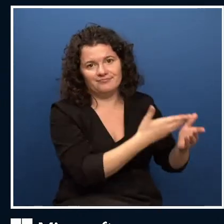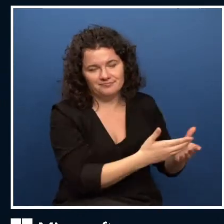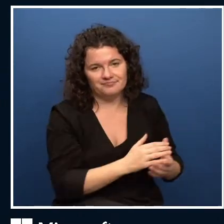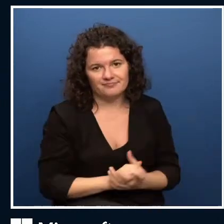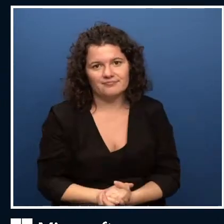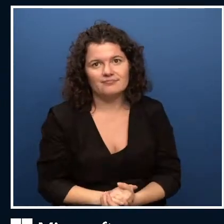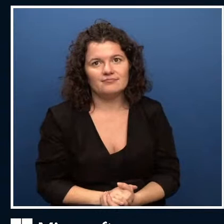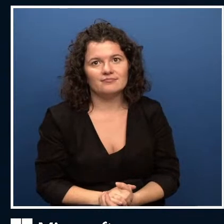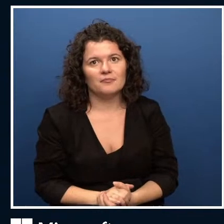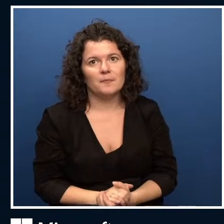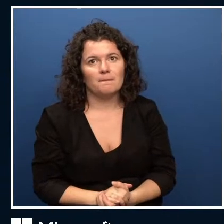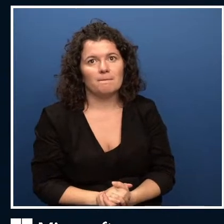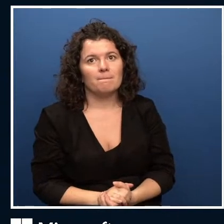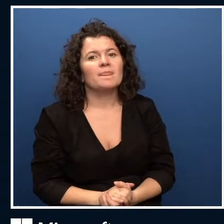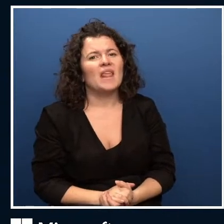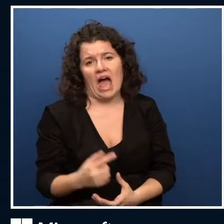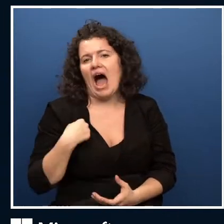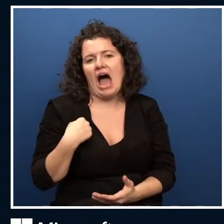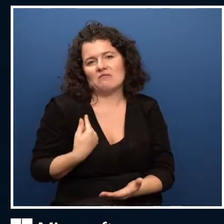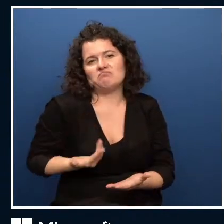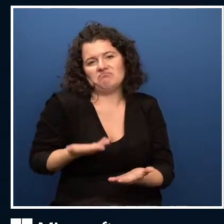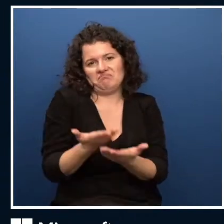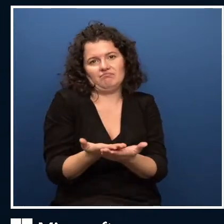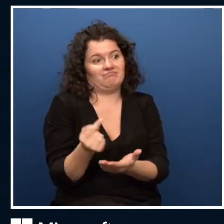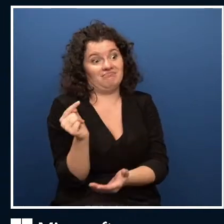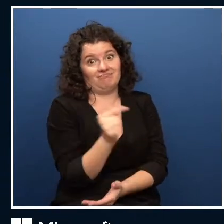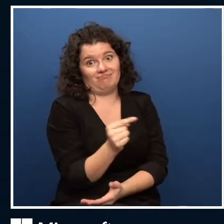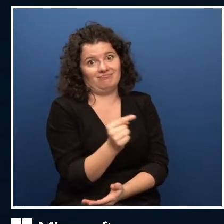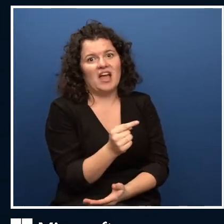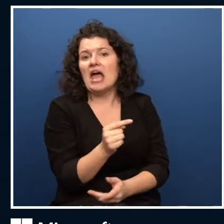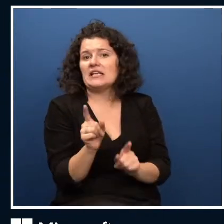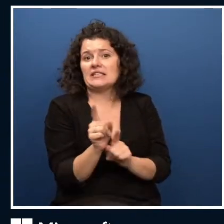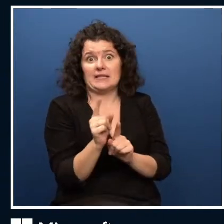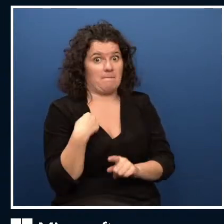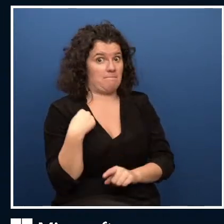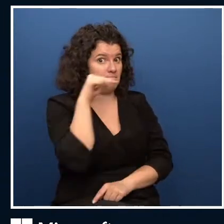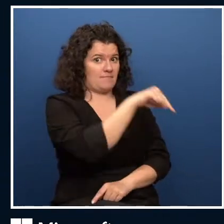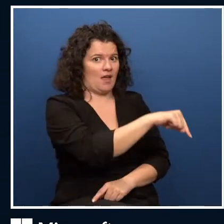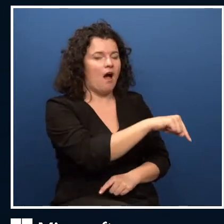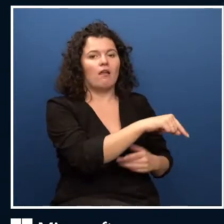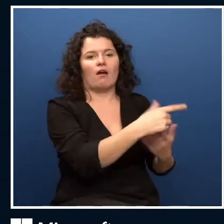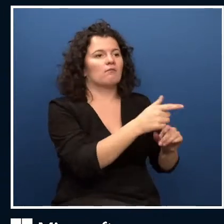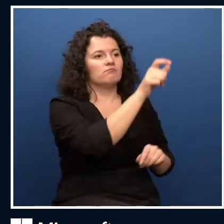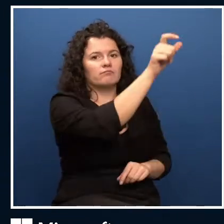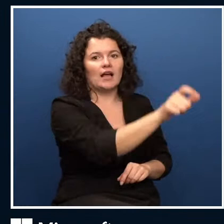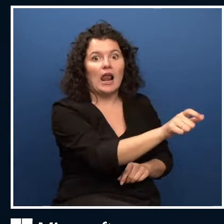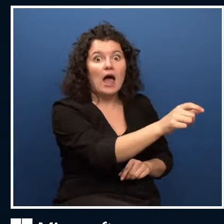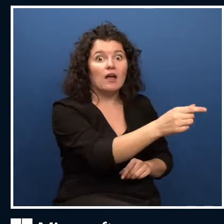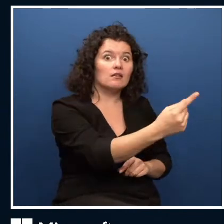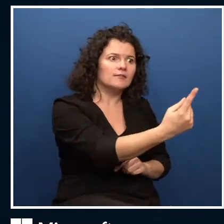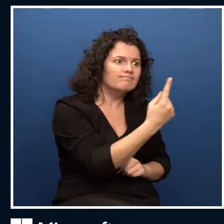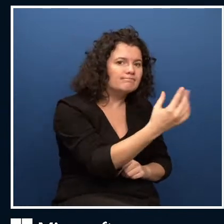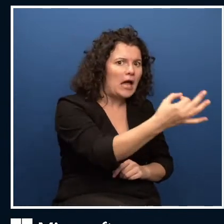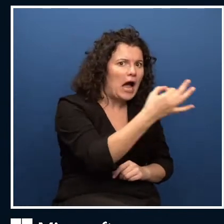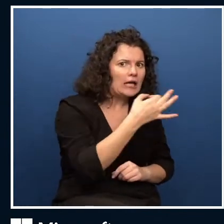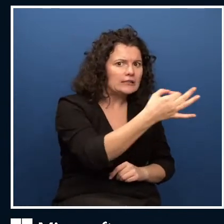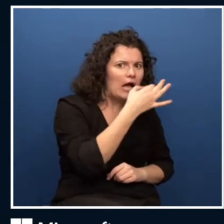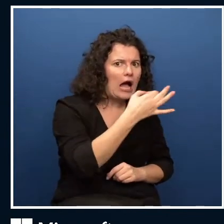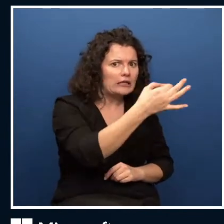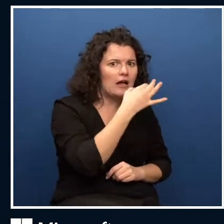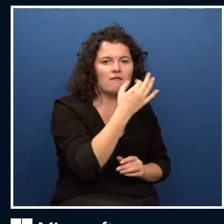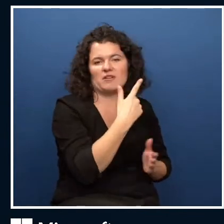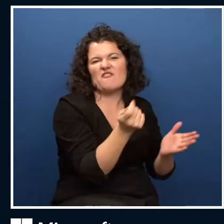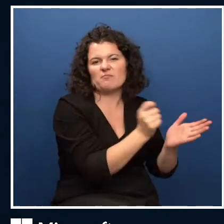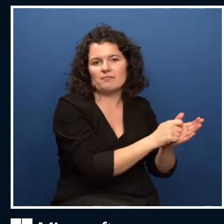interned at a startup. So I had to get on a call with the client too, that what his or her requirement is, and you get to know the